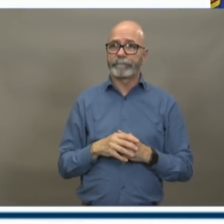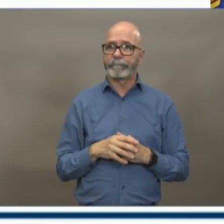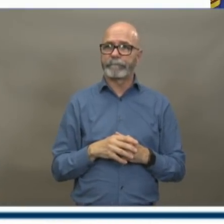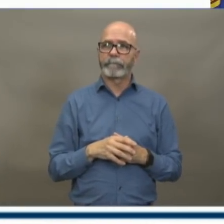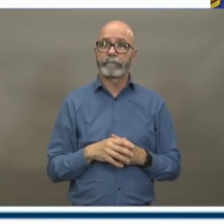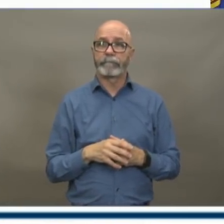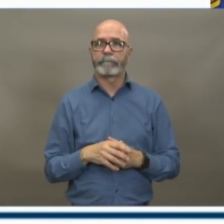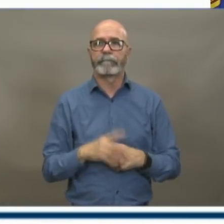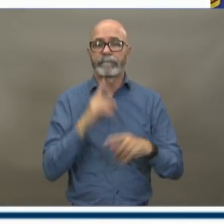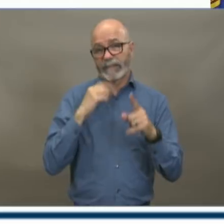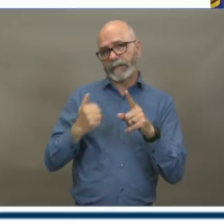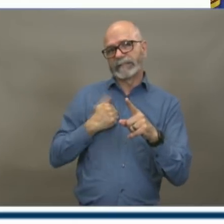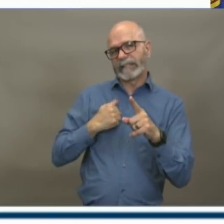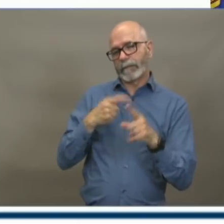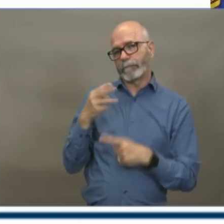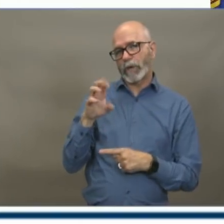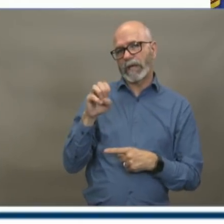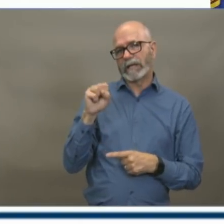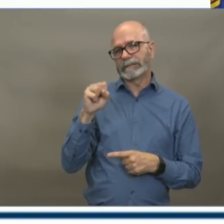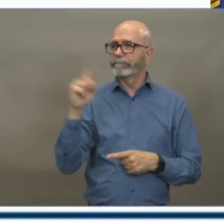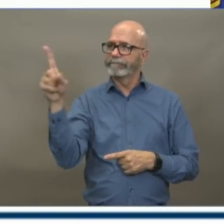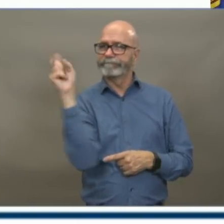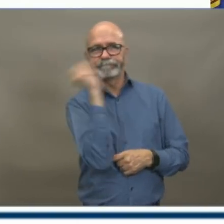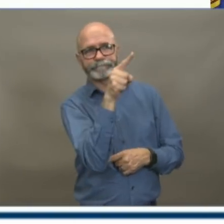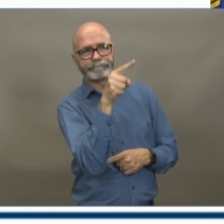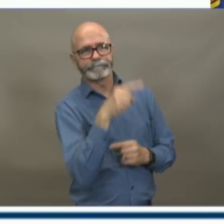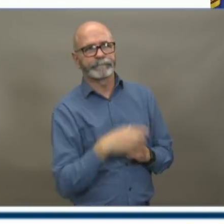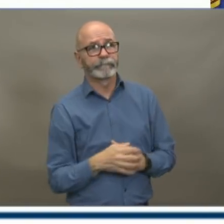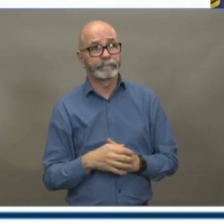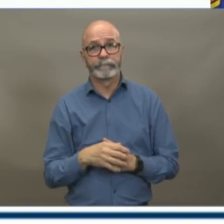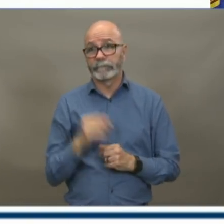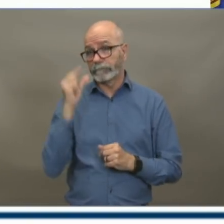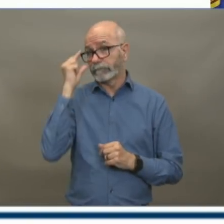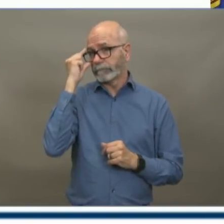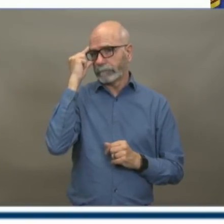this pause that's coming up is, I guess, Pfizer,